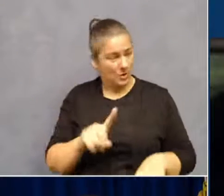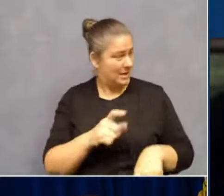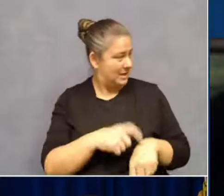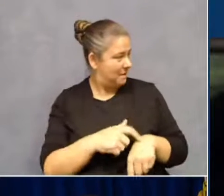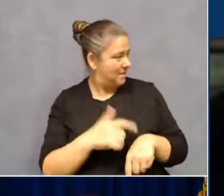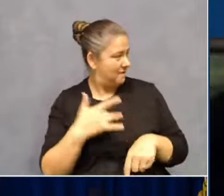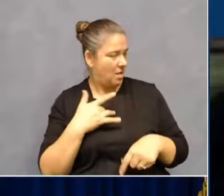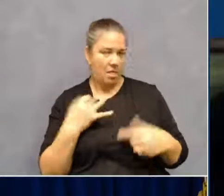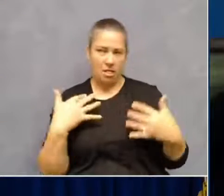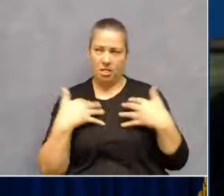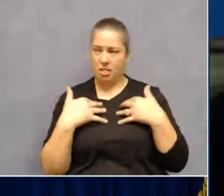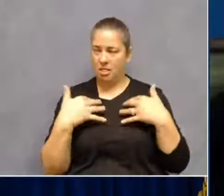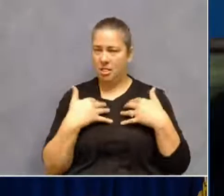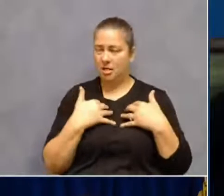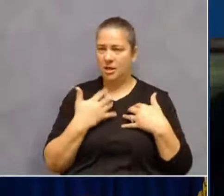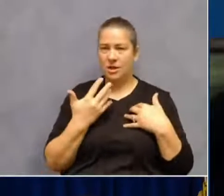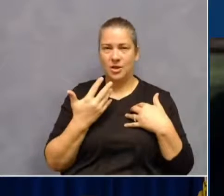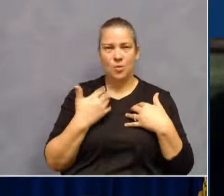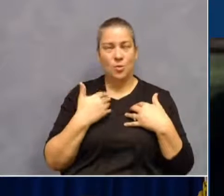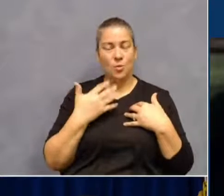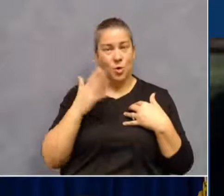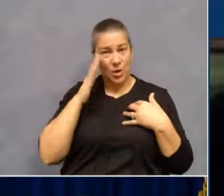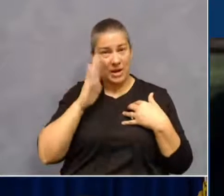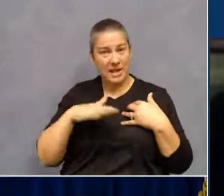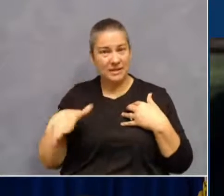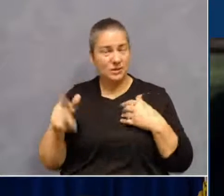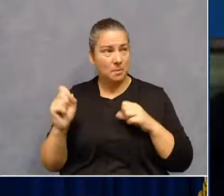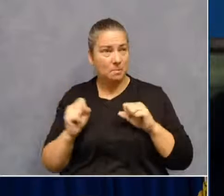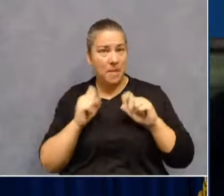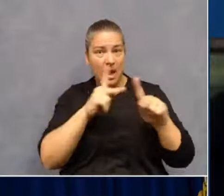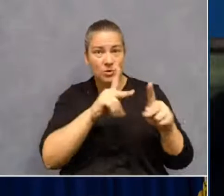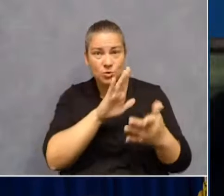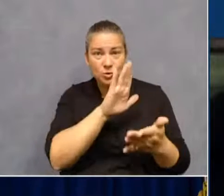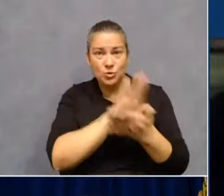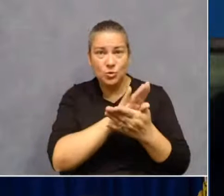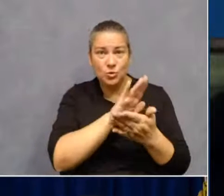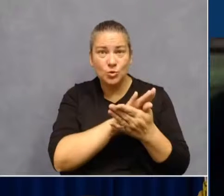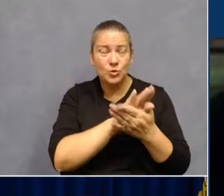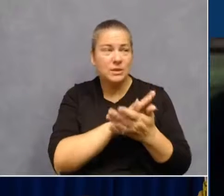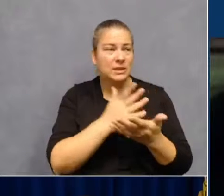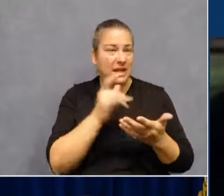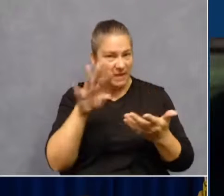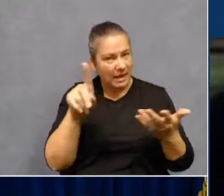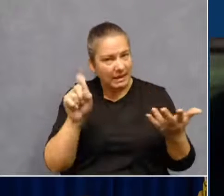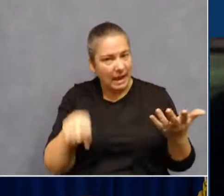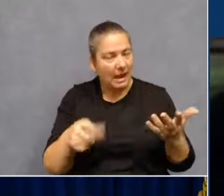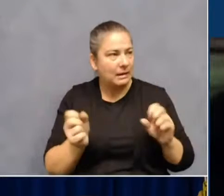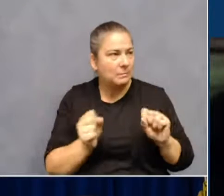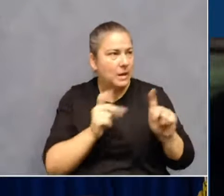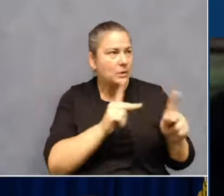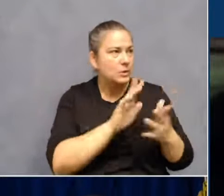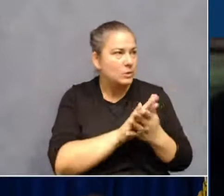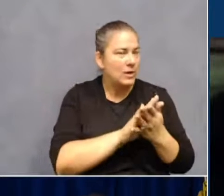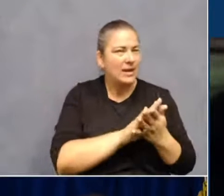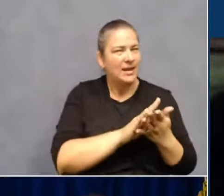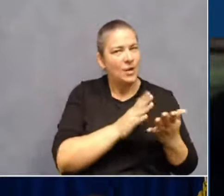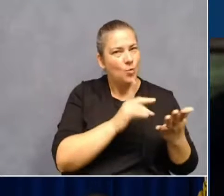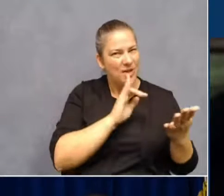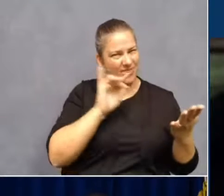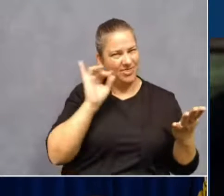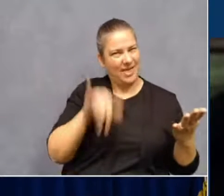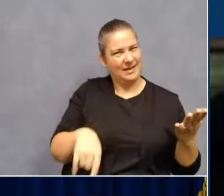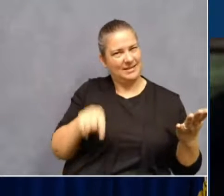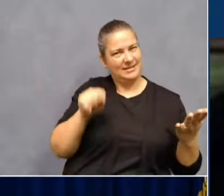some normalcy with them going back to school where they can, where the virus will allow, this is the type of special example and special